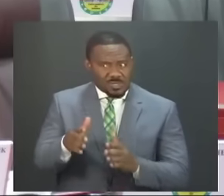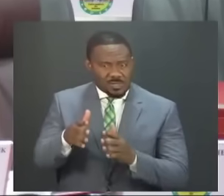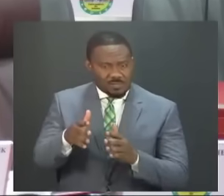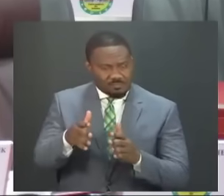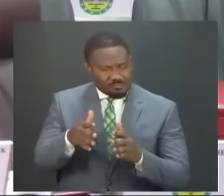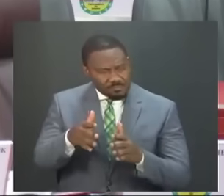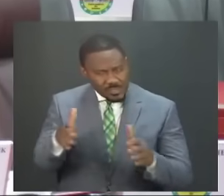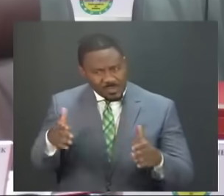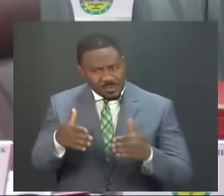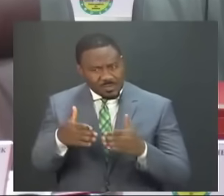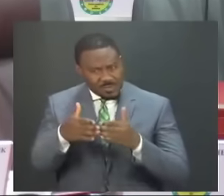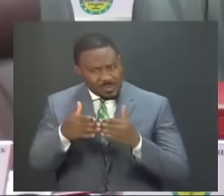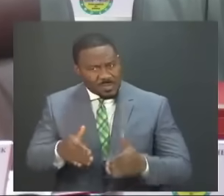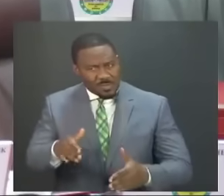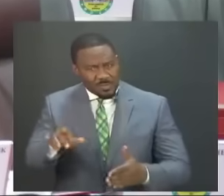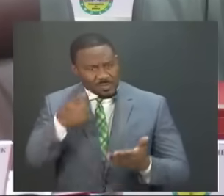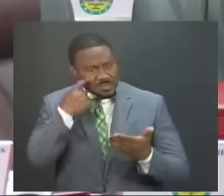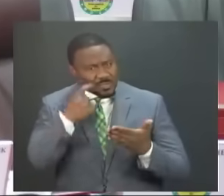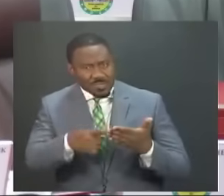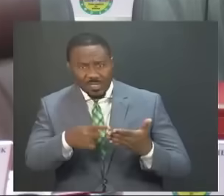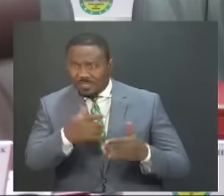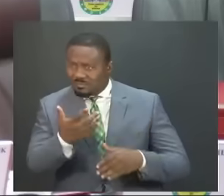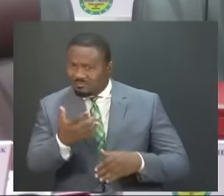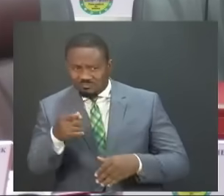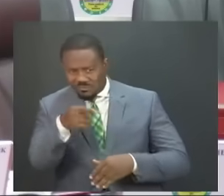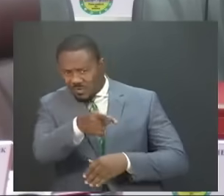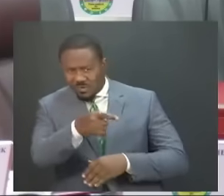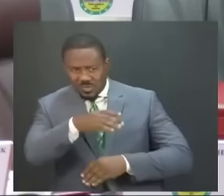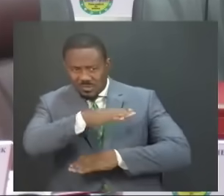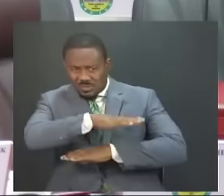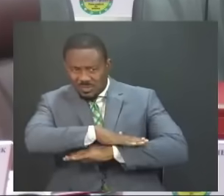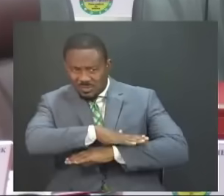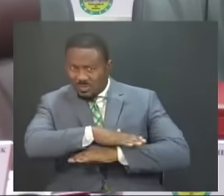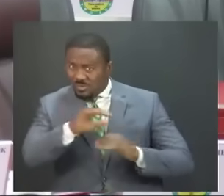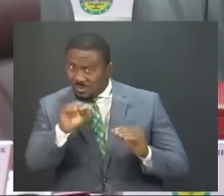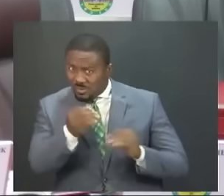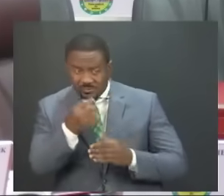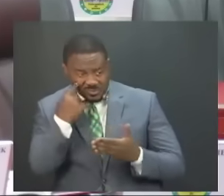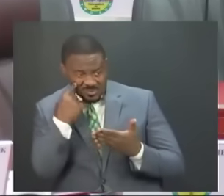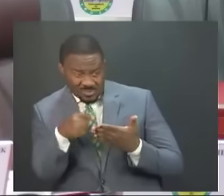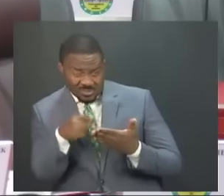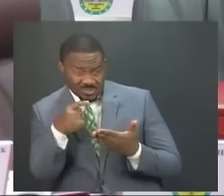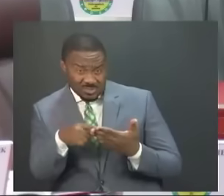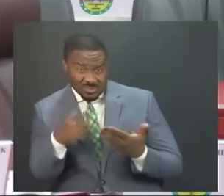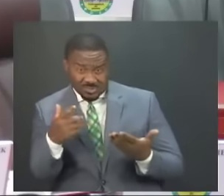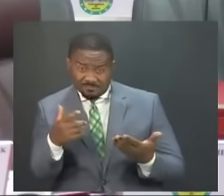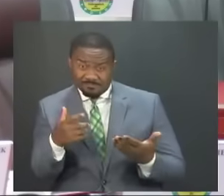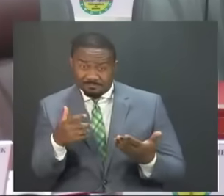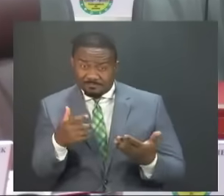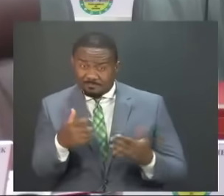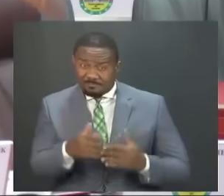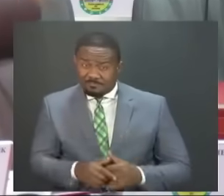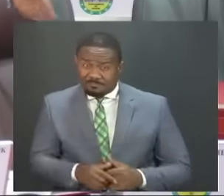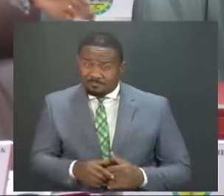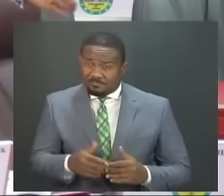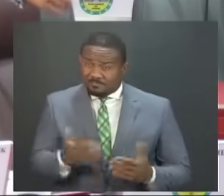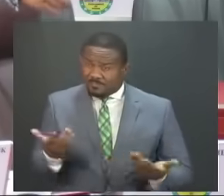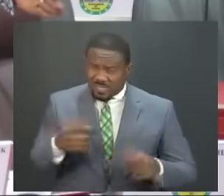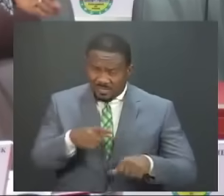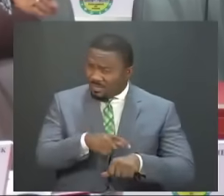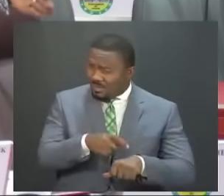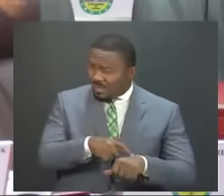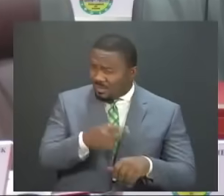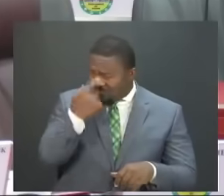outstanding questions vis-a-vis the ministries who have been communicated to, and look at the time